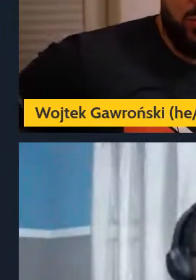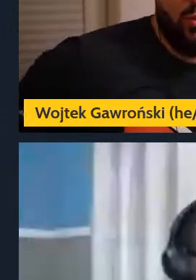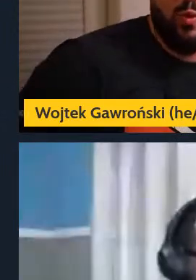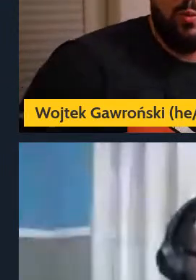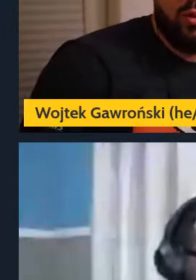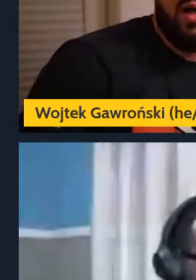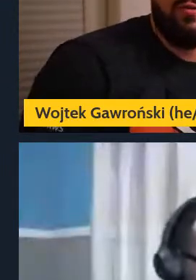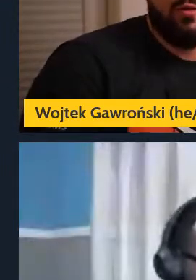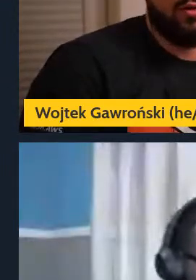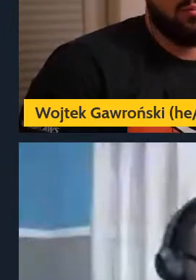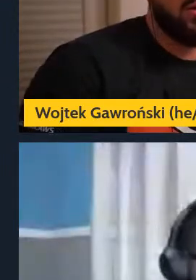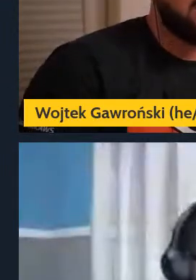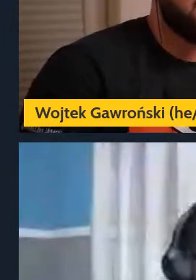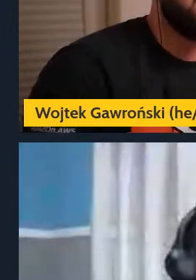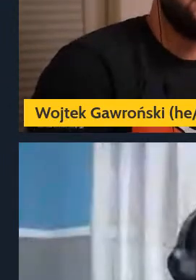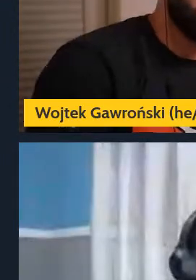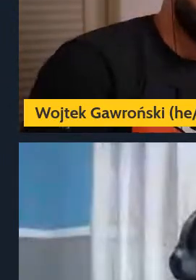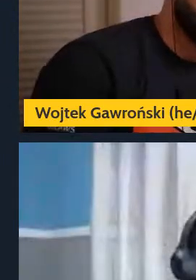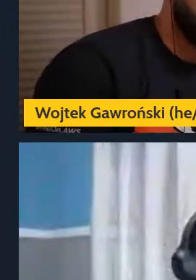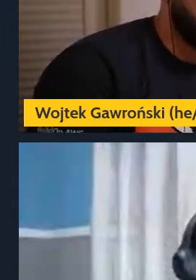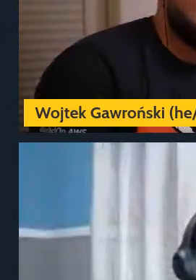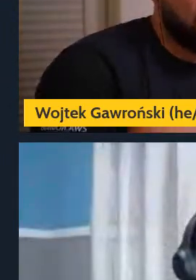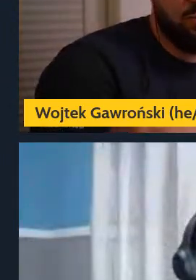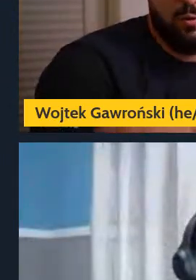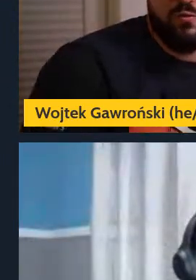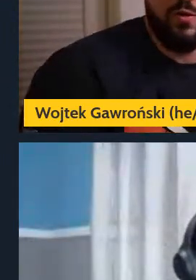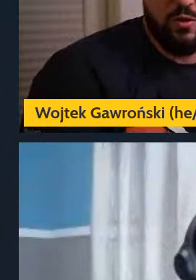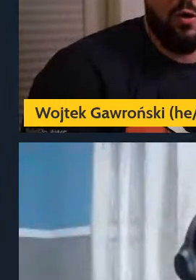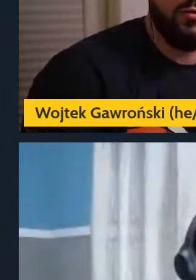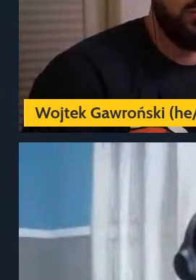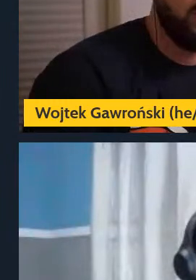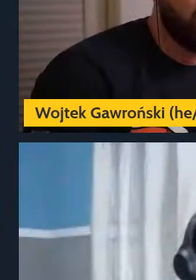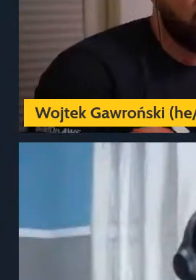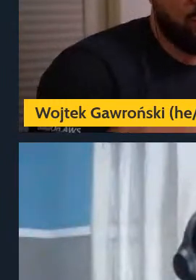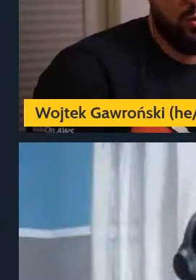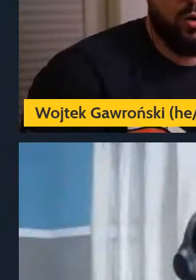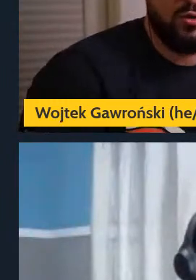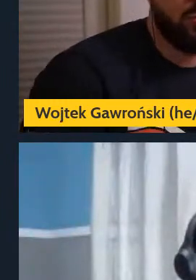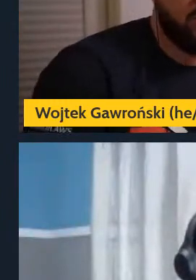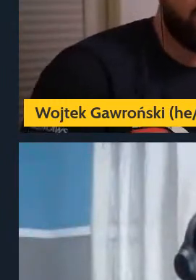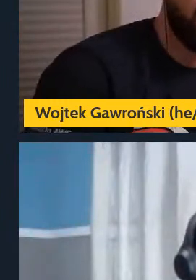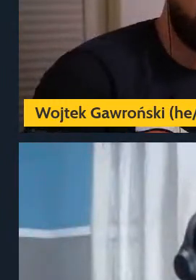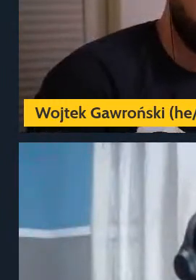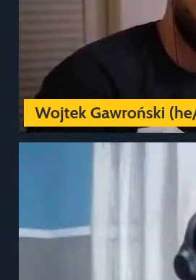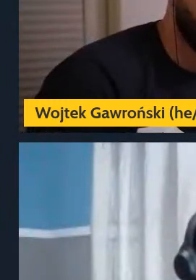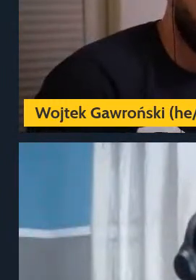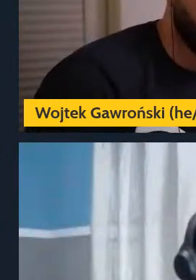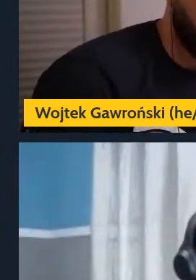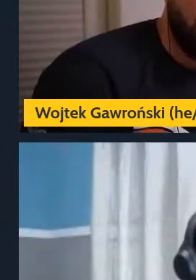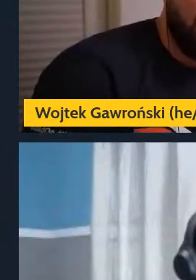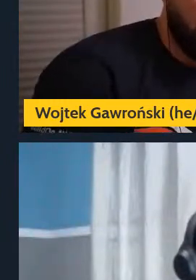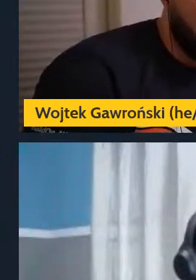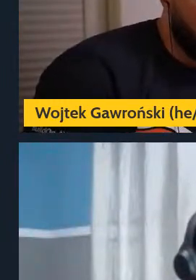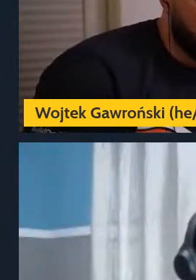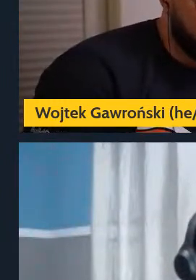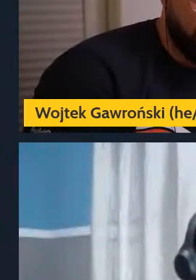Right. We will have 13 minutes until the end of the time. So if you feel comfortable, we don't want to rush you, but if you feel comfortable,